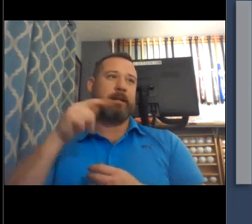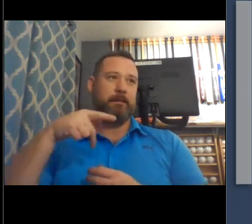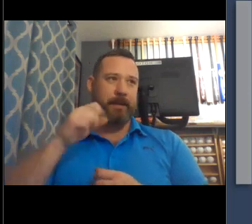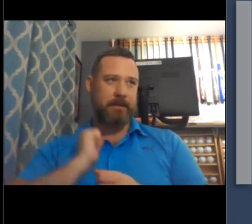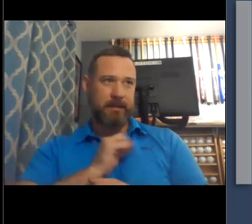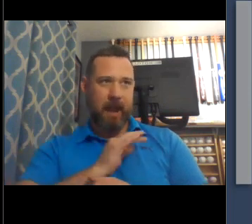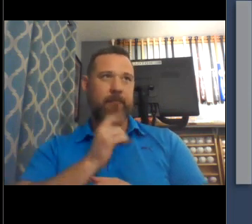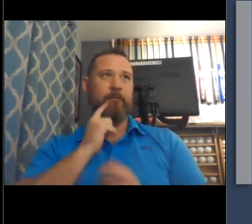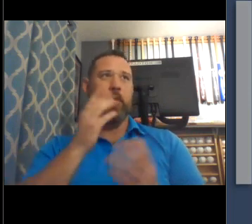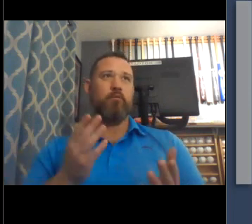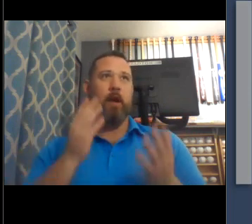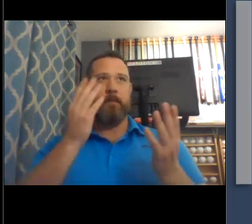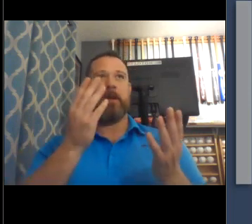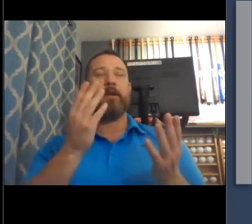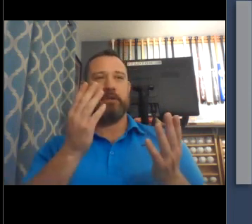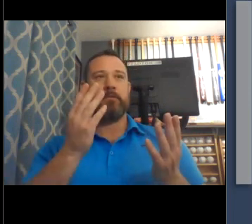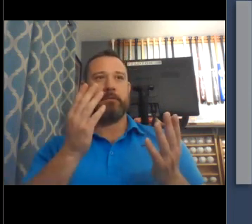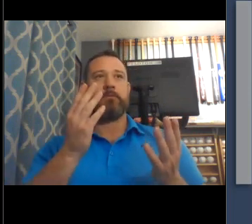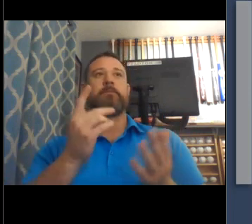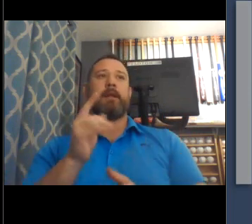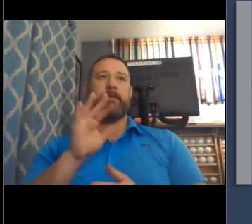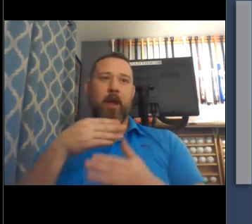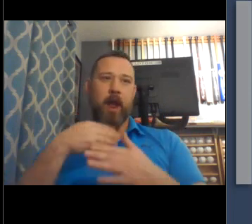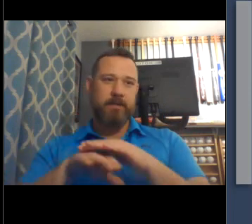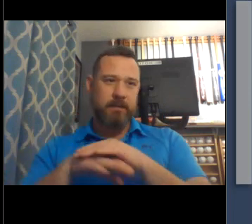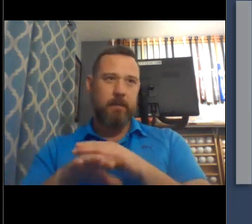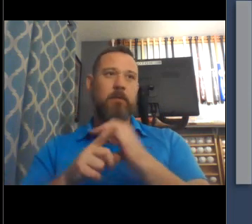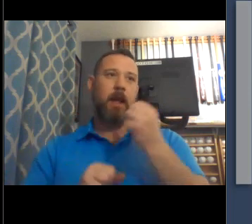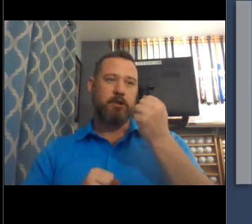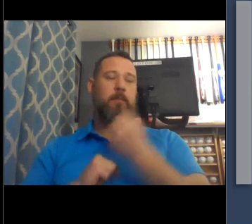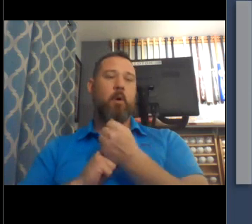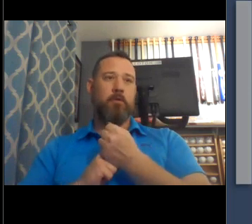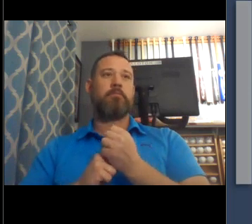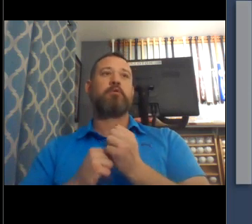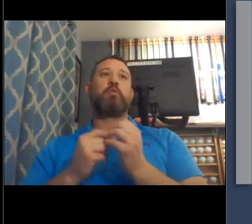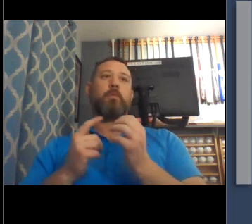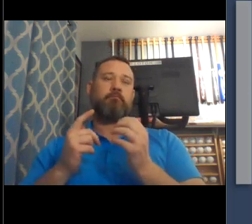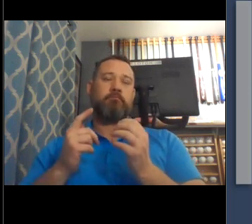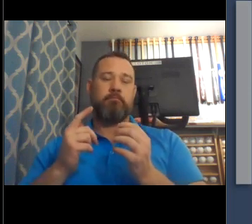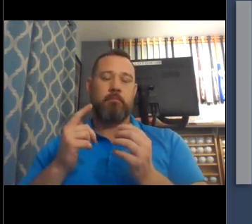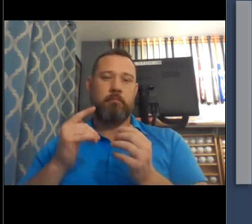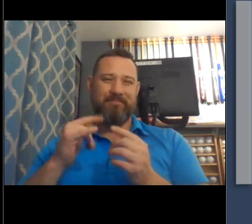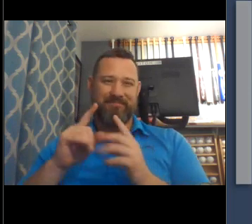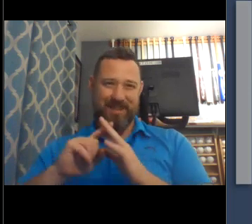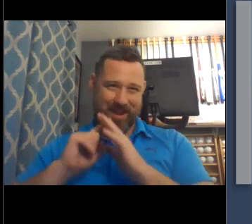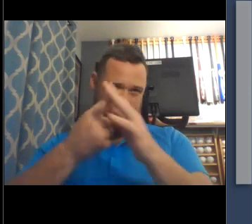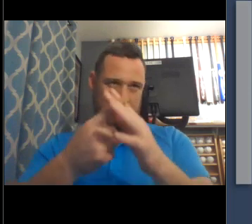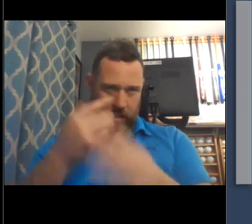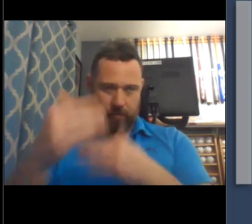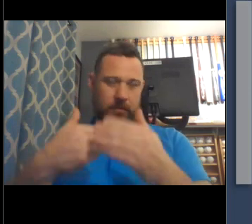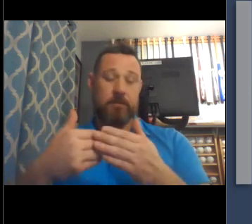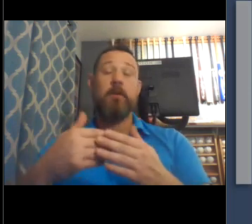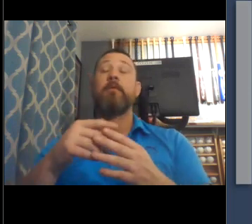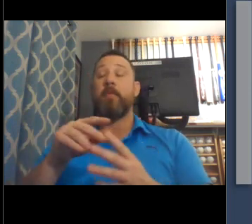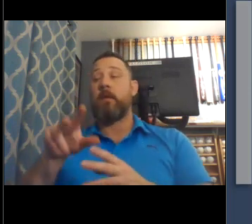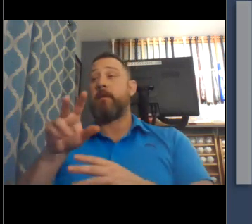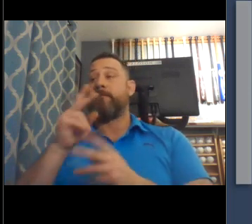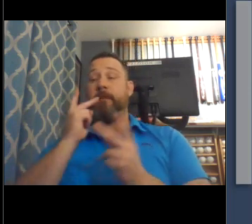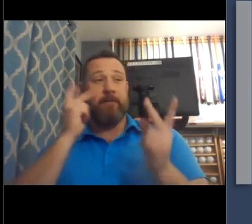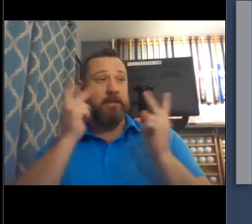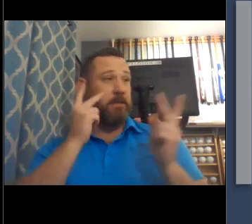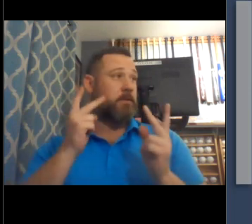their recommendations, as well as their accessibility and support leading up to the application process. The virtual site visits and workshops they held in our area